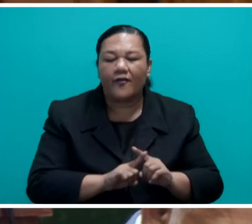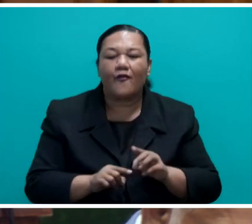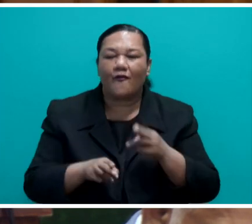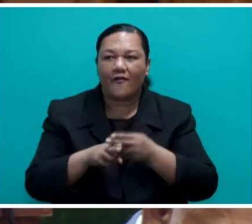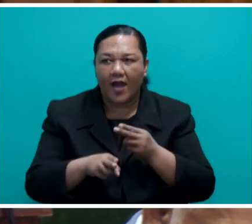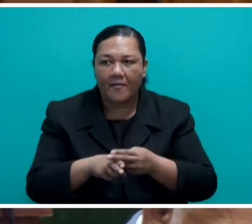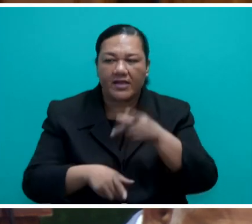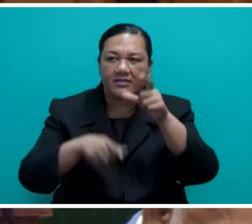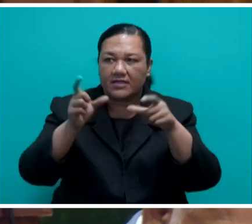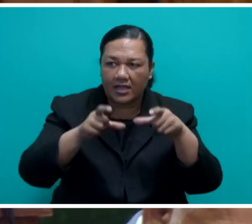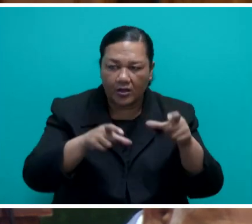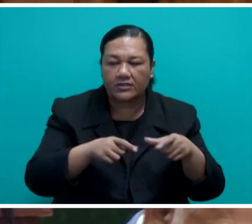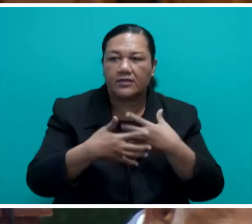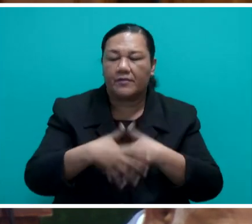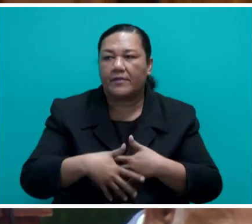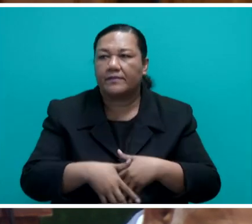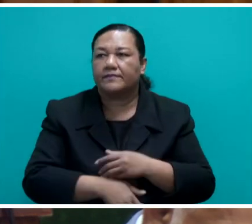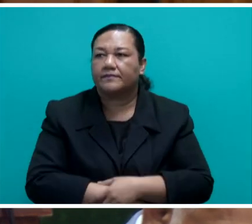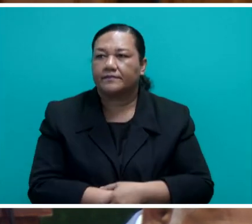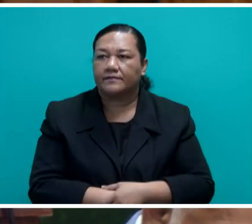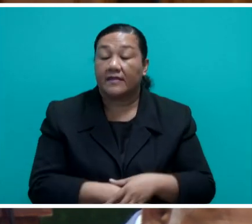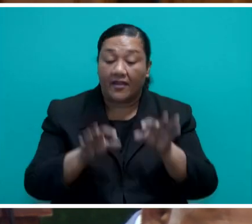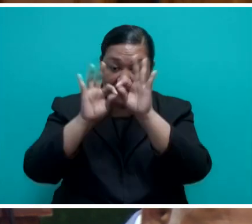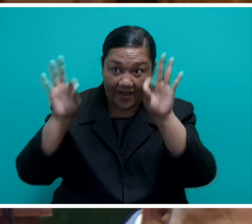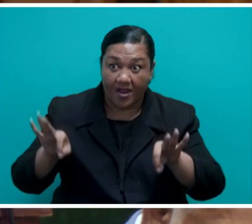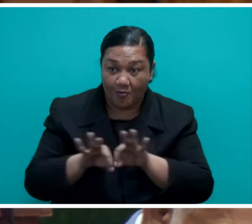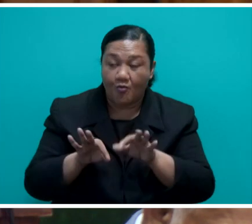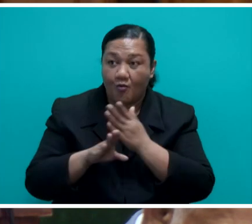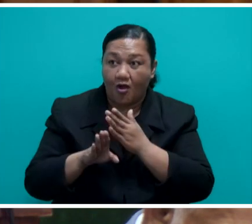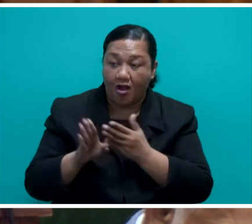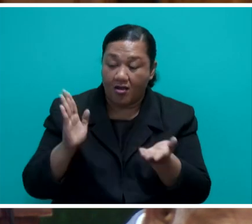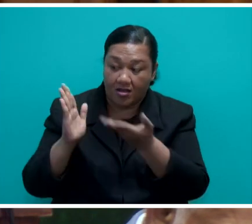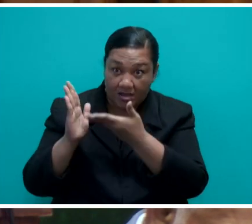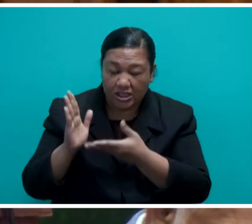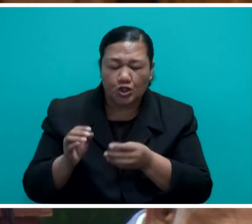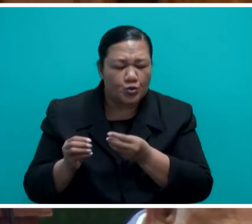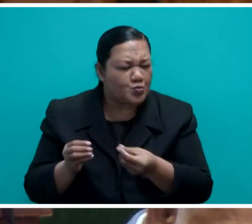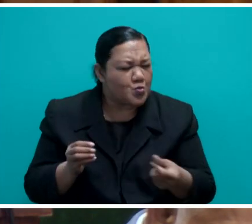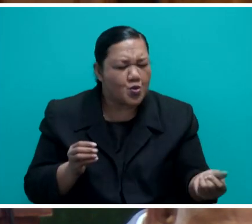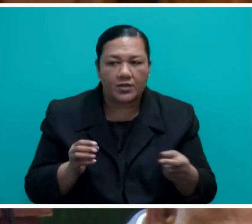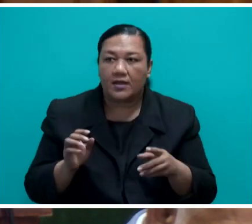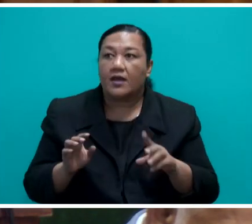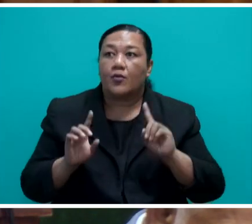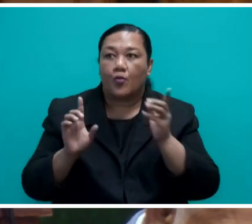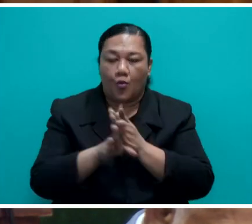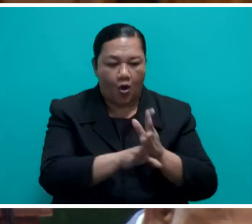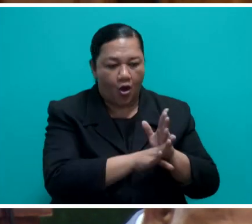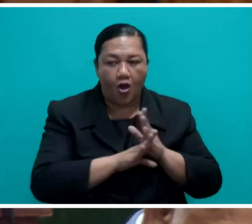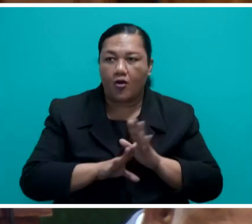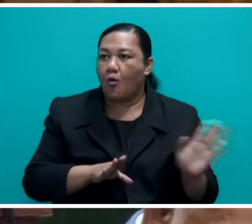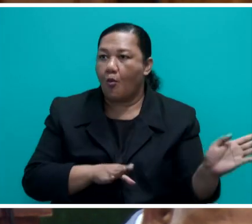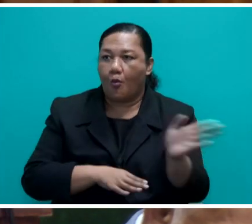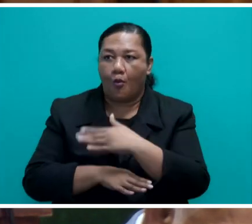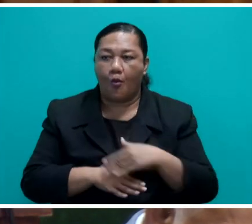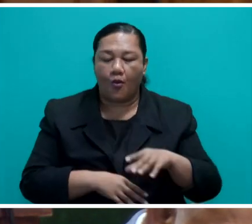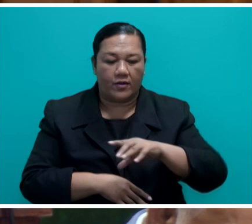public. This framework will enable the smooth transfer of relevant information to the Waterways Division